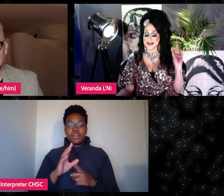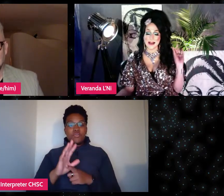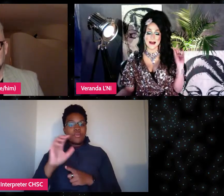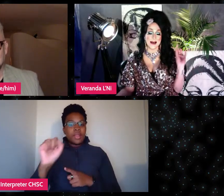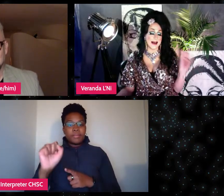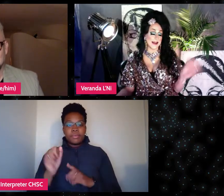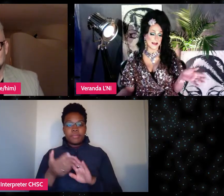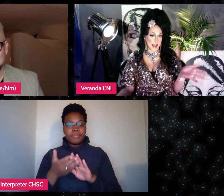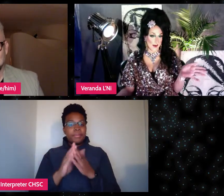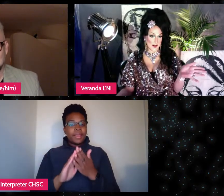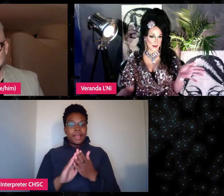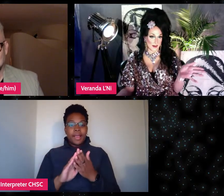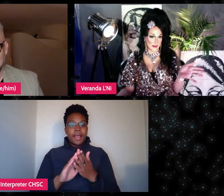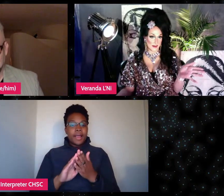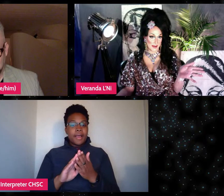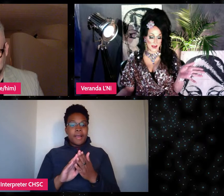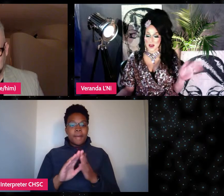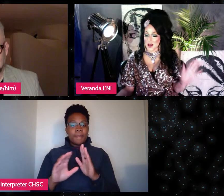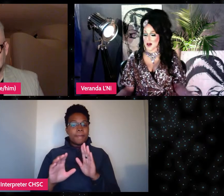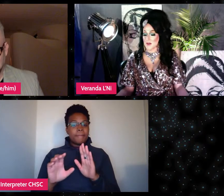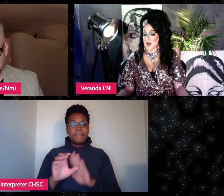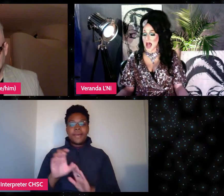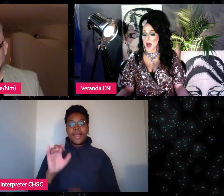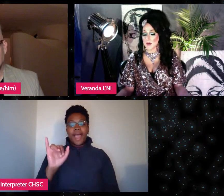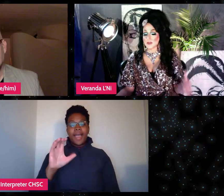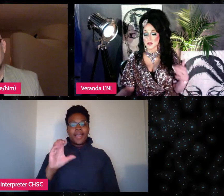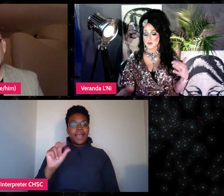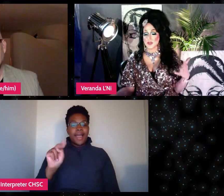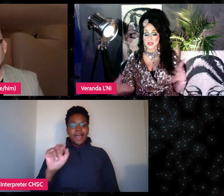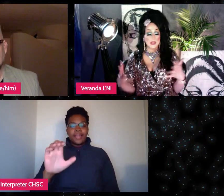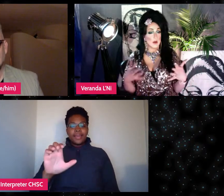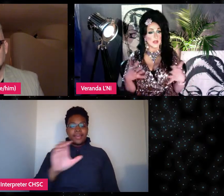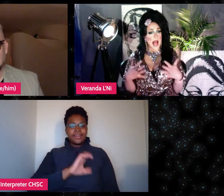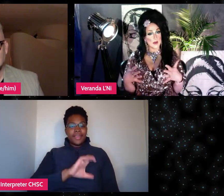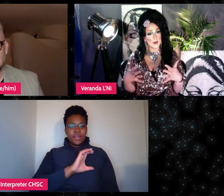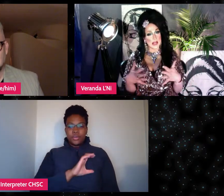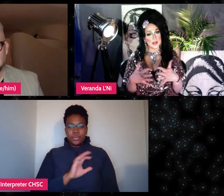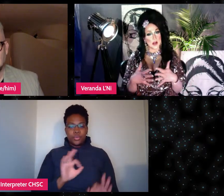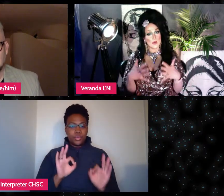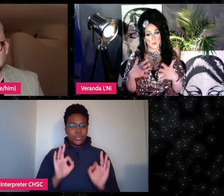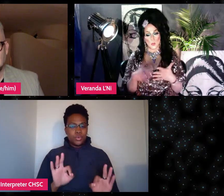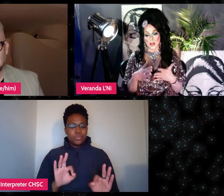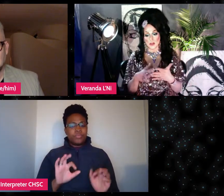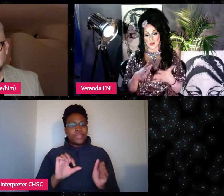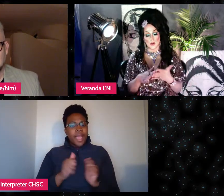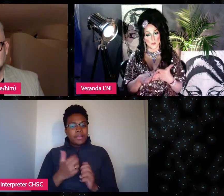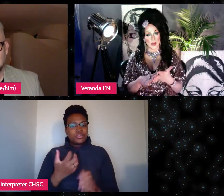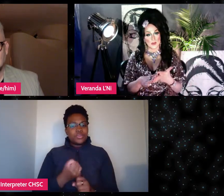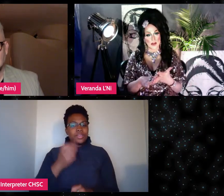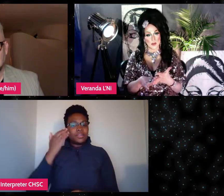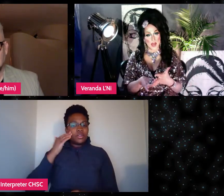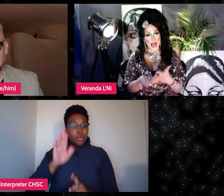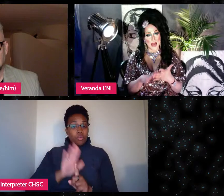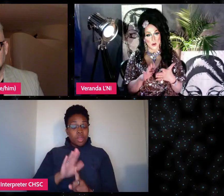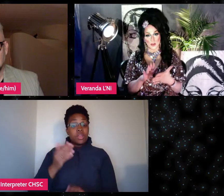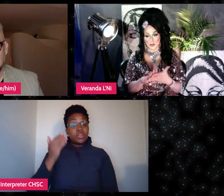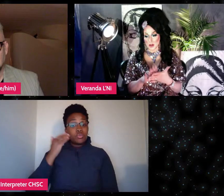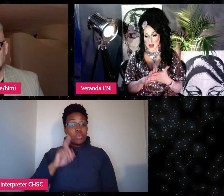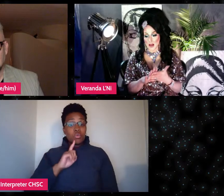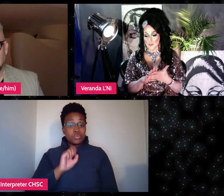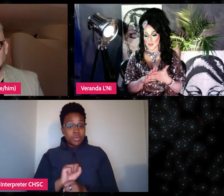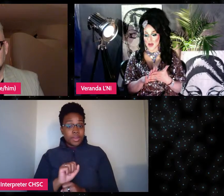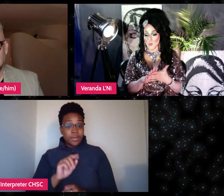become iconic character. How did you, how did you get to know the real, did you know the real Dr. Pat?